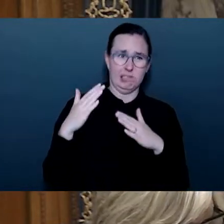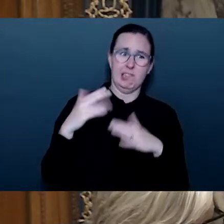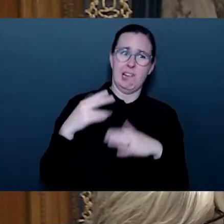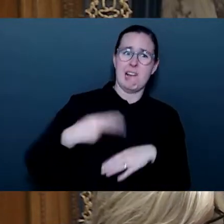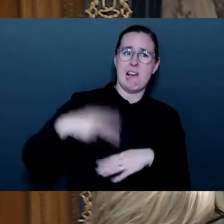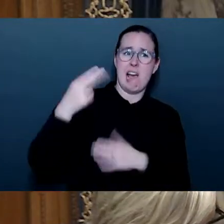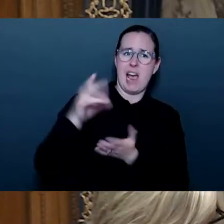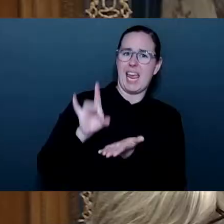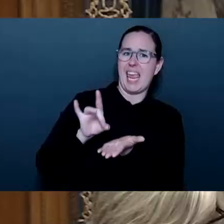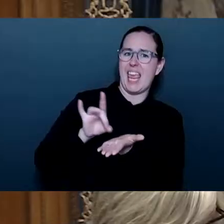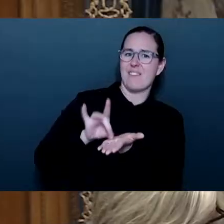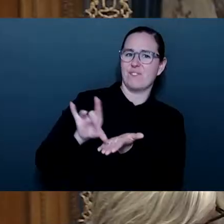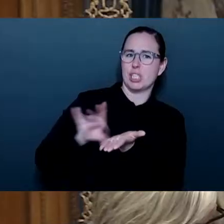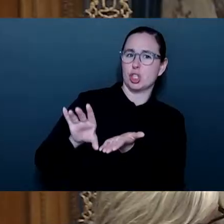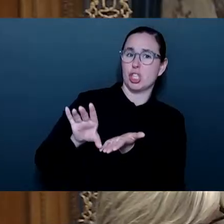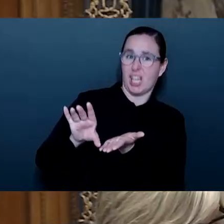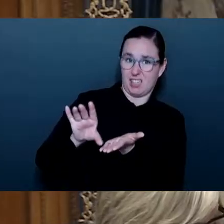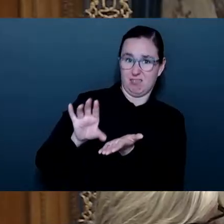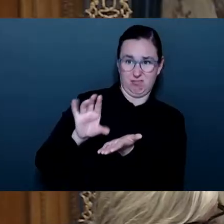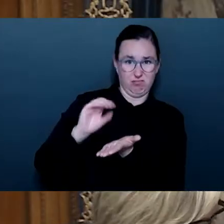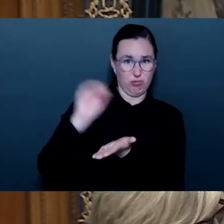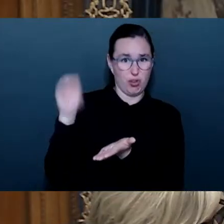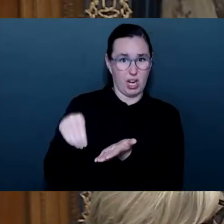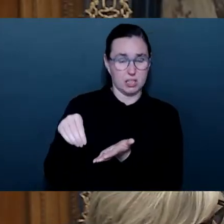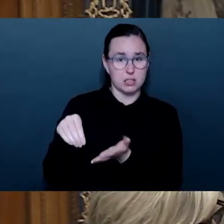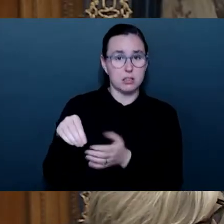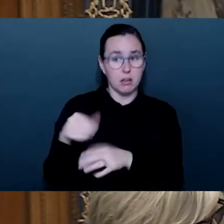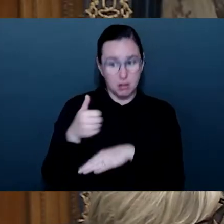It's because in British Columbia, there are